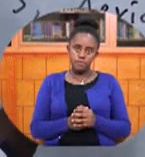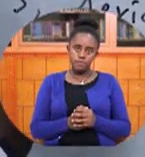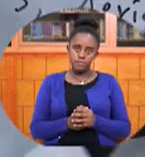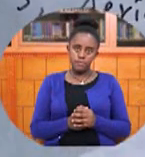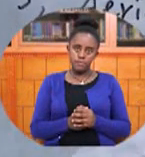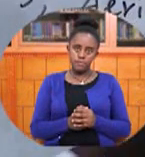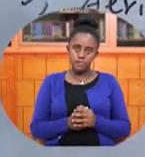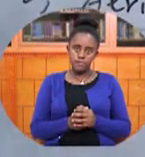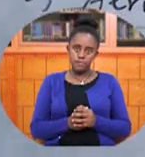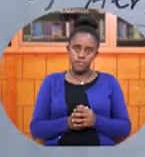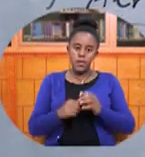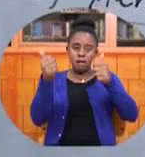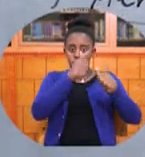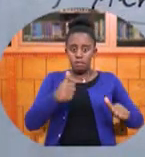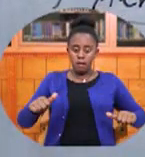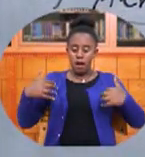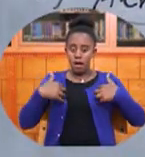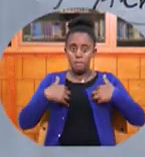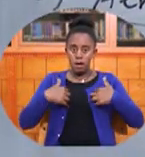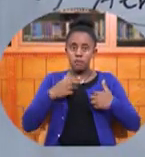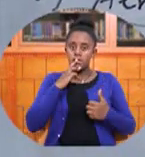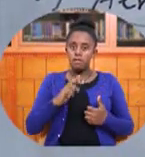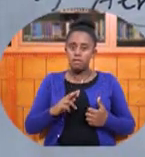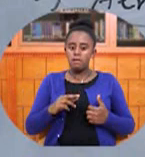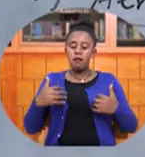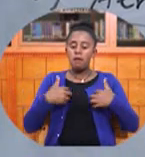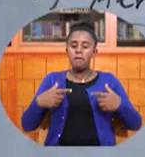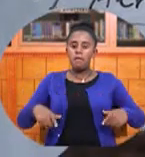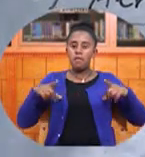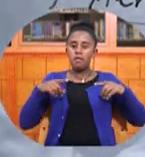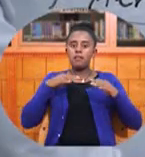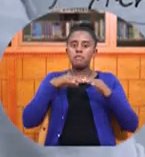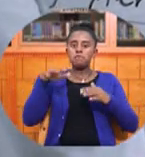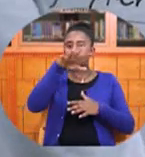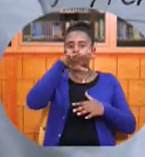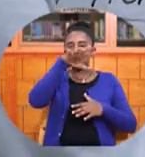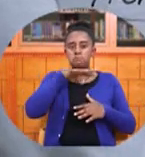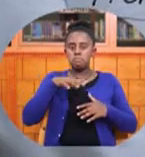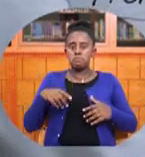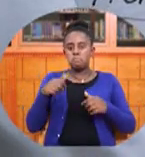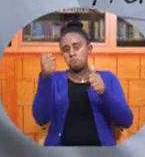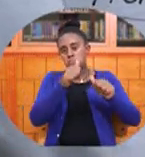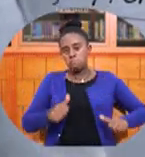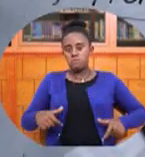Aerial animals are the animal live in the air.